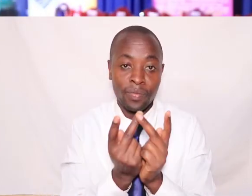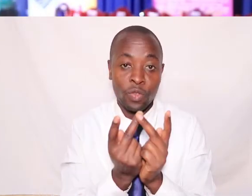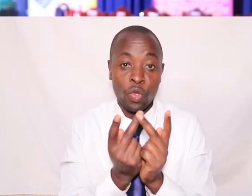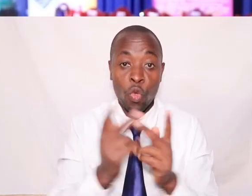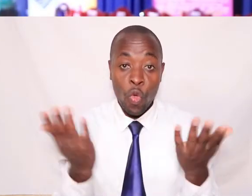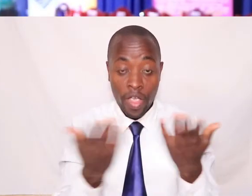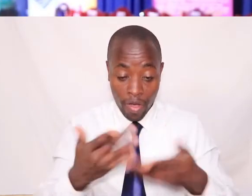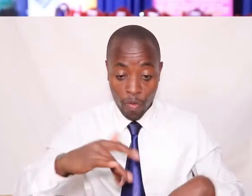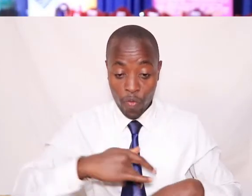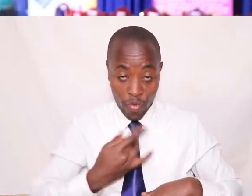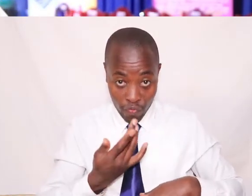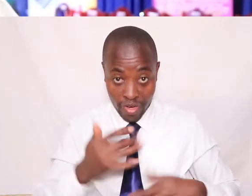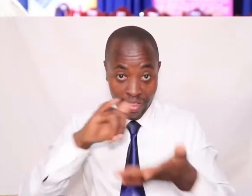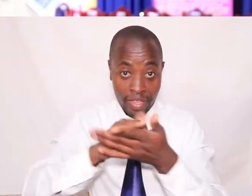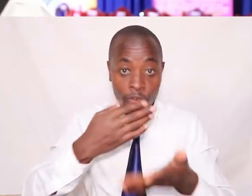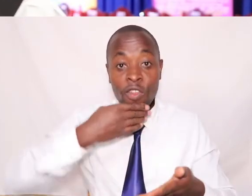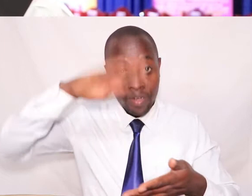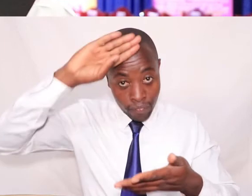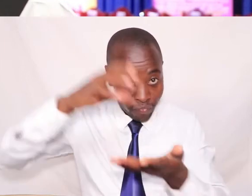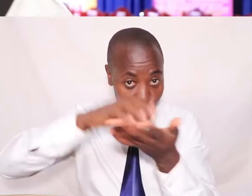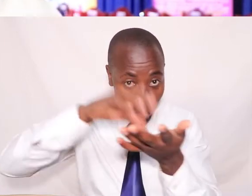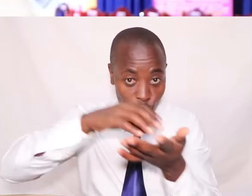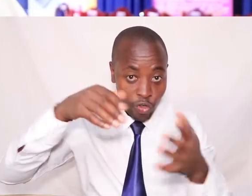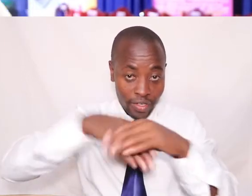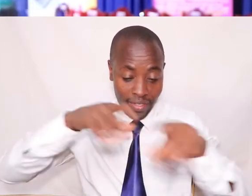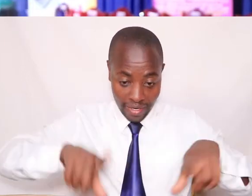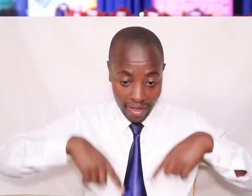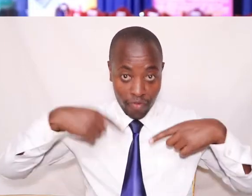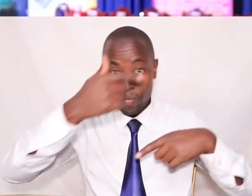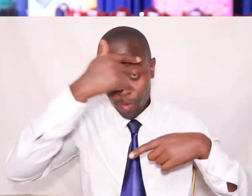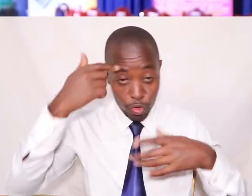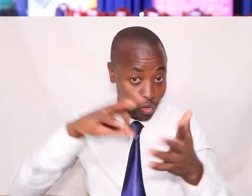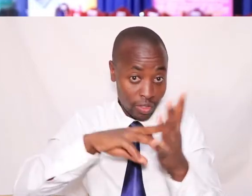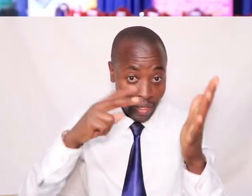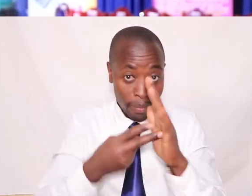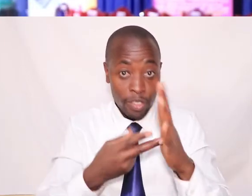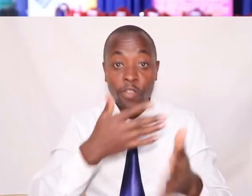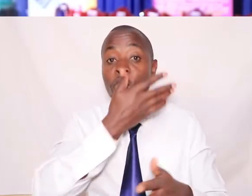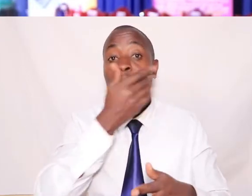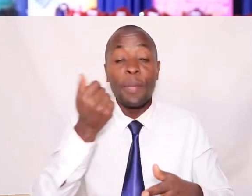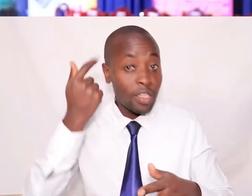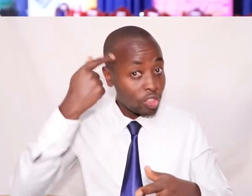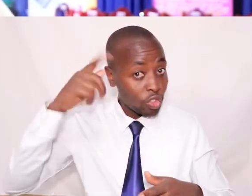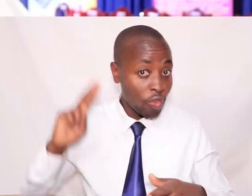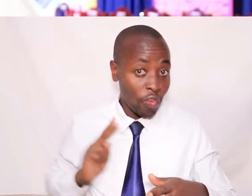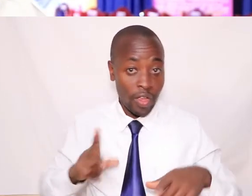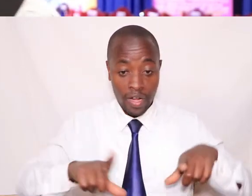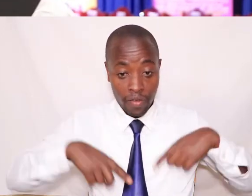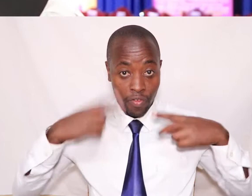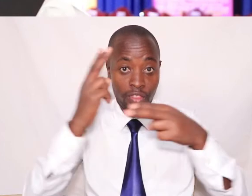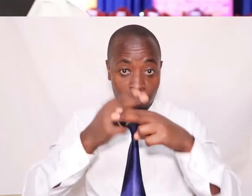feel that we have been brought down by situations in our lives, because he means it for the better of our lives.